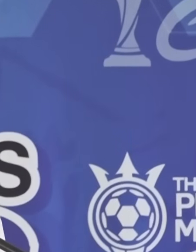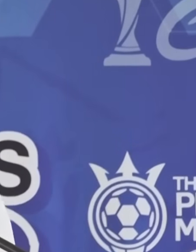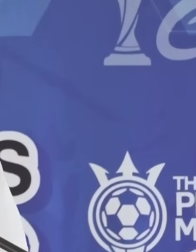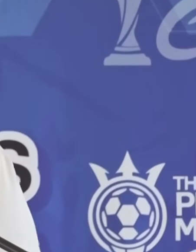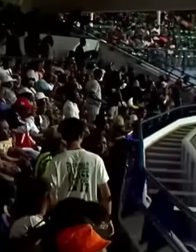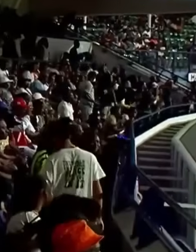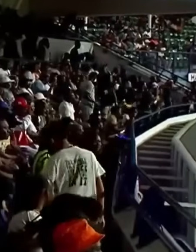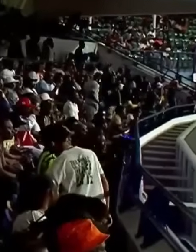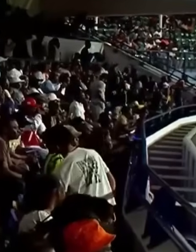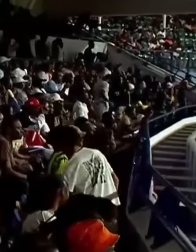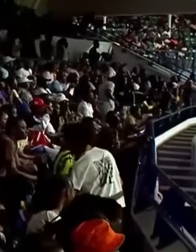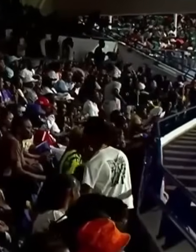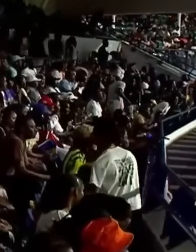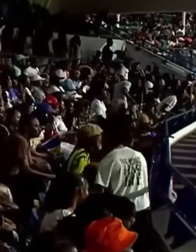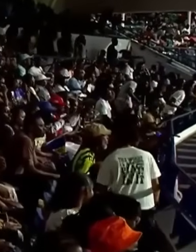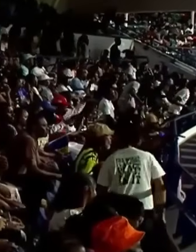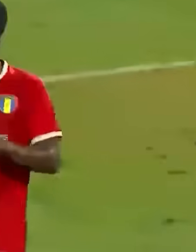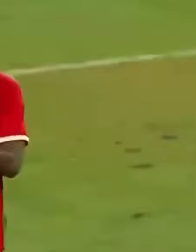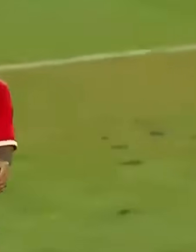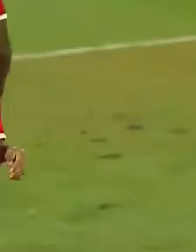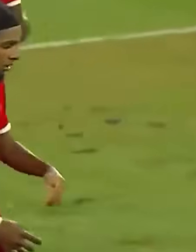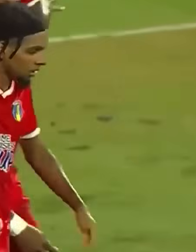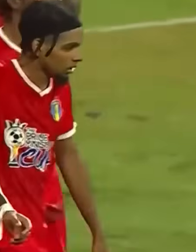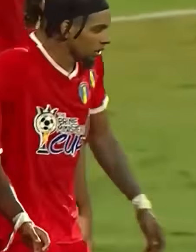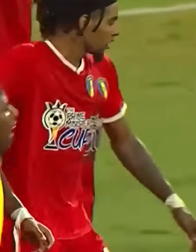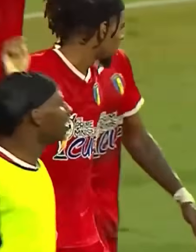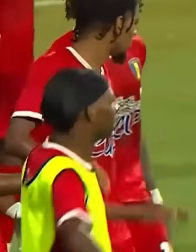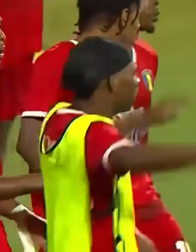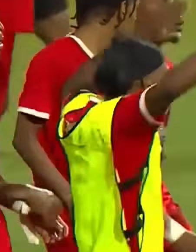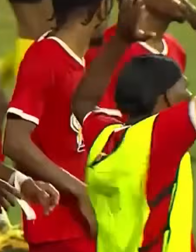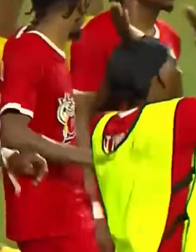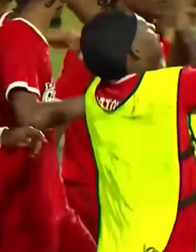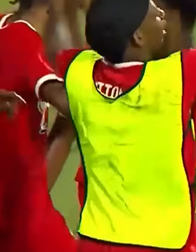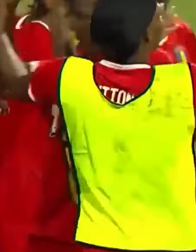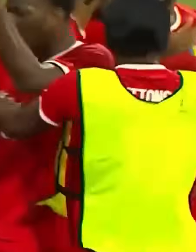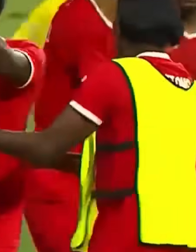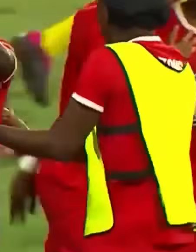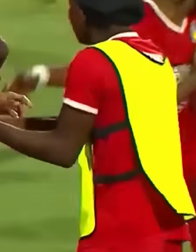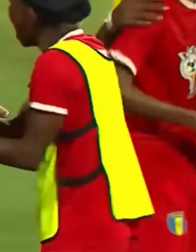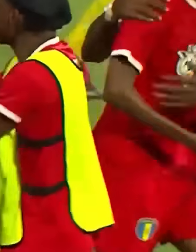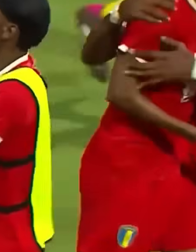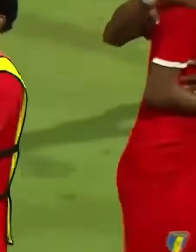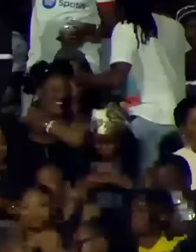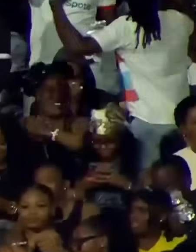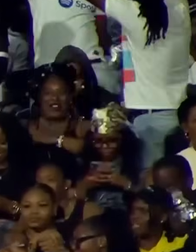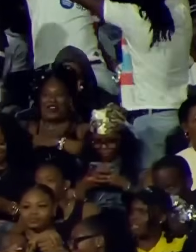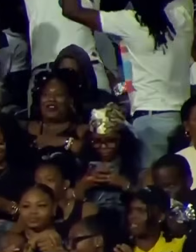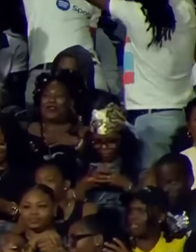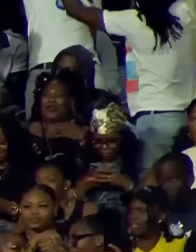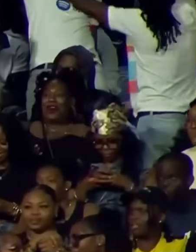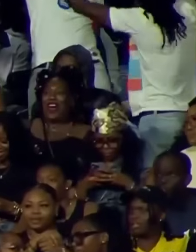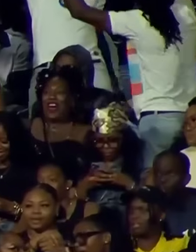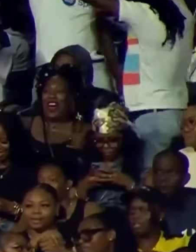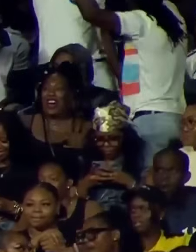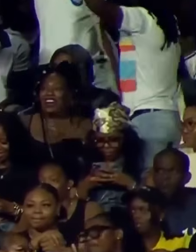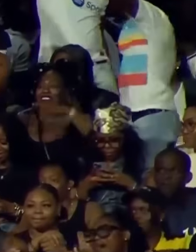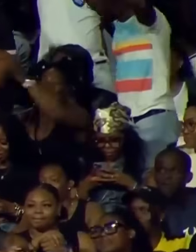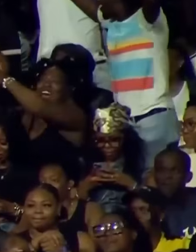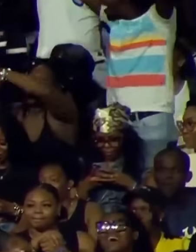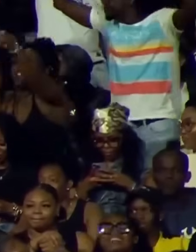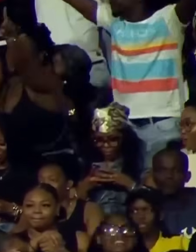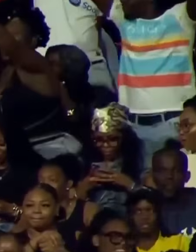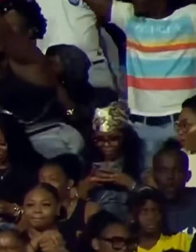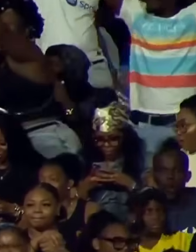a stern warning to Barbadians against gun violence during the competition, stating that it will not be tolerated. Any